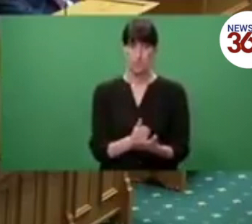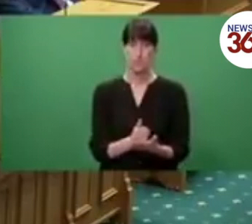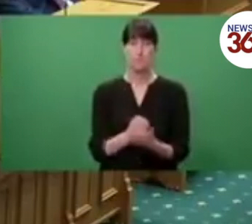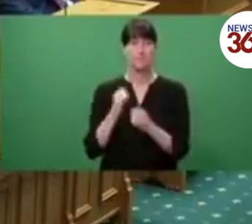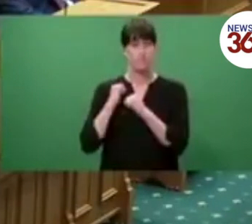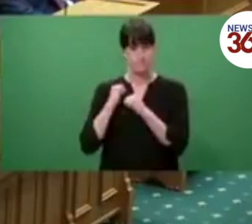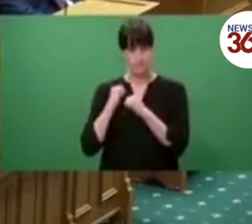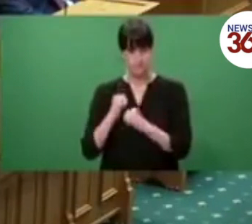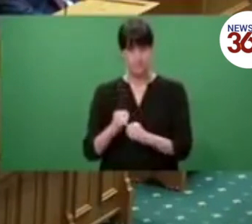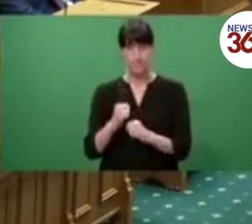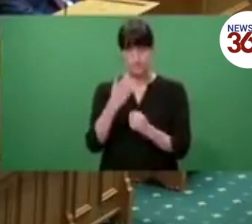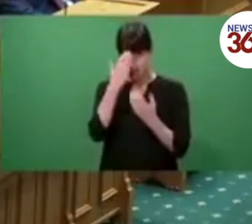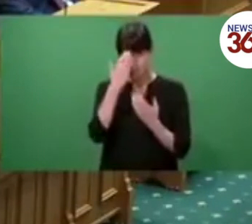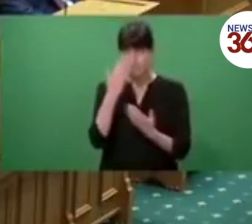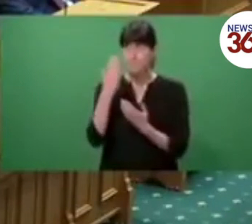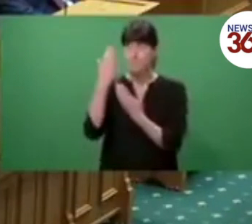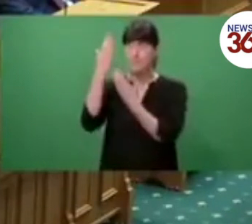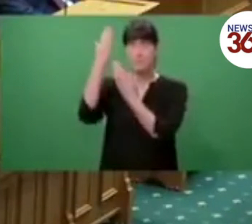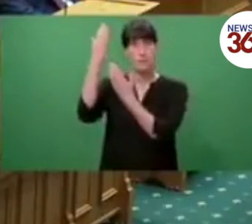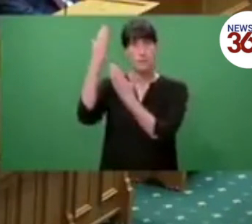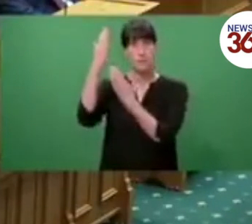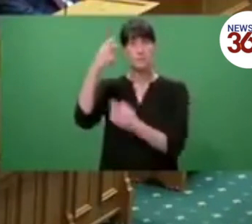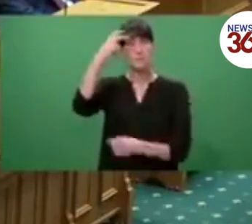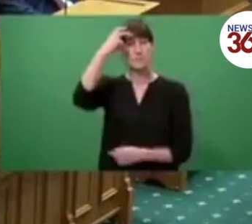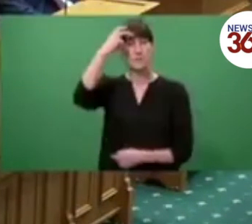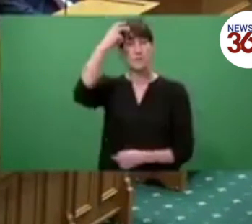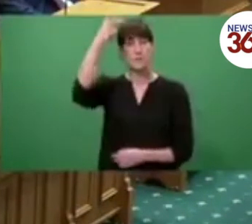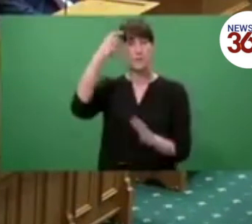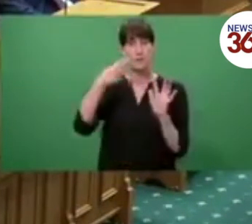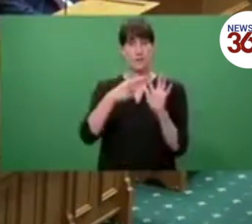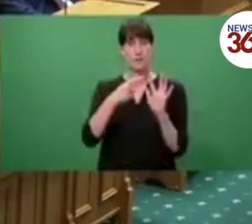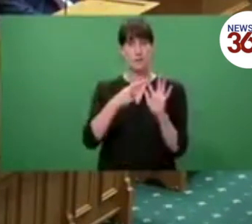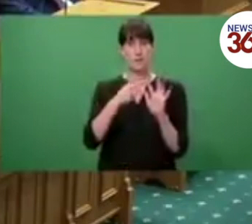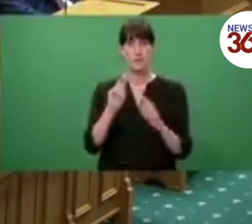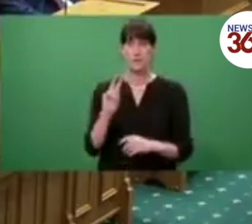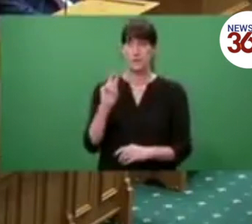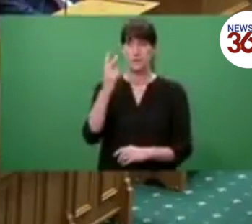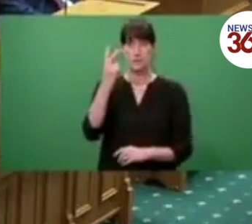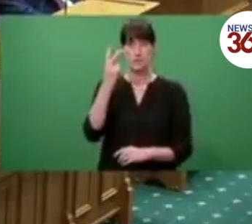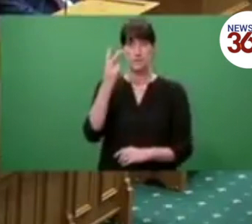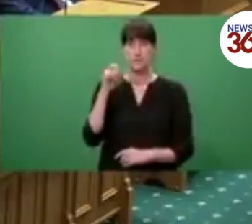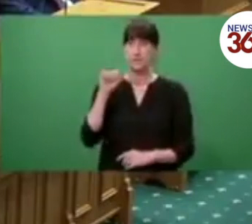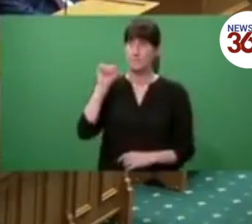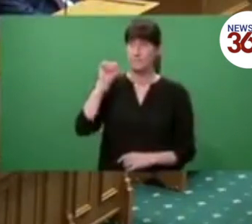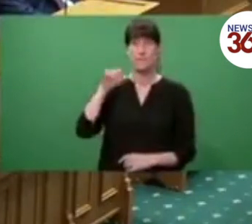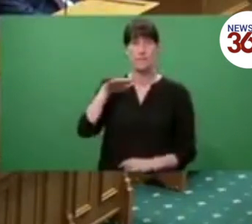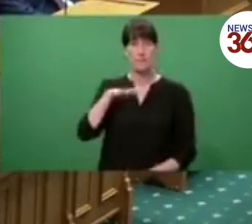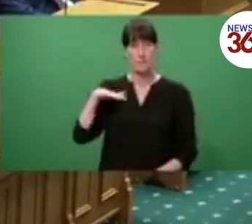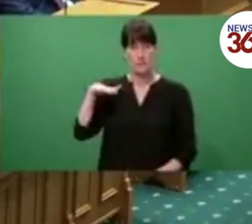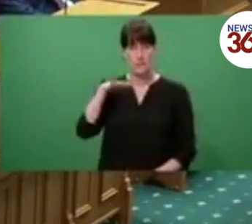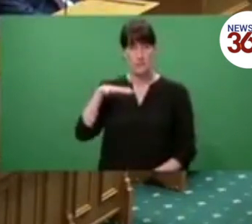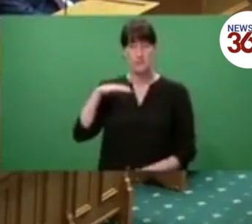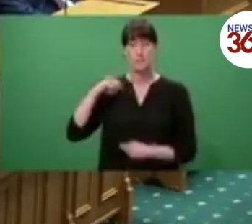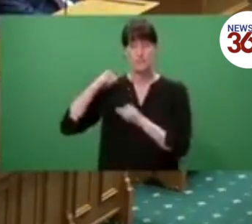in Sanskrit, he is being discussed a lot on social media. Dr. Gowro Sharma, one of the youngest and newly elected MPs in New